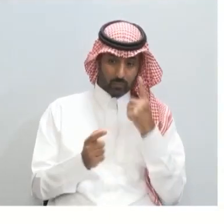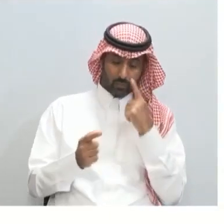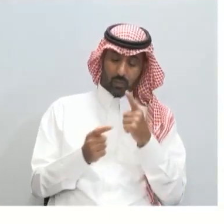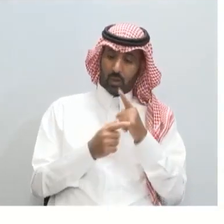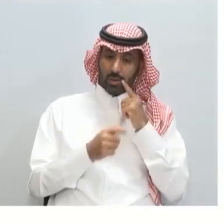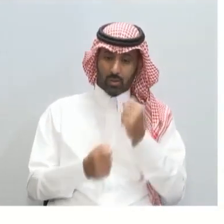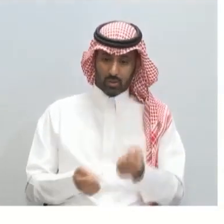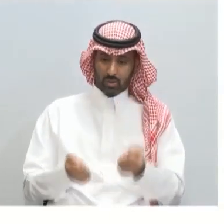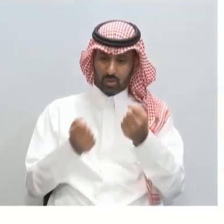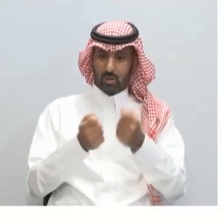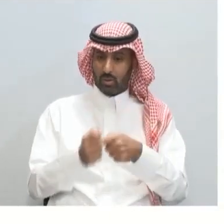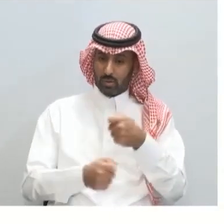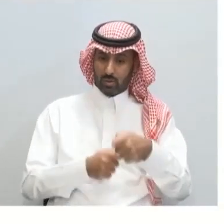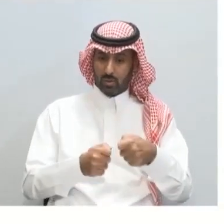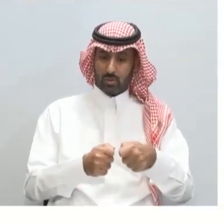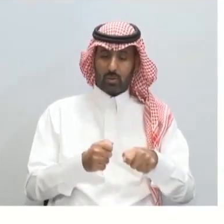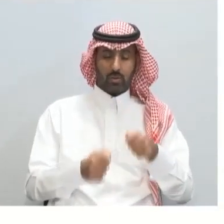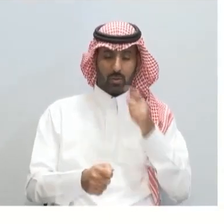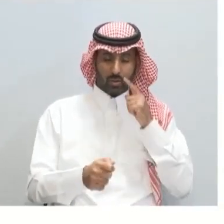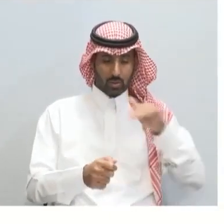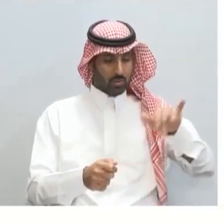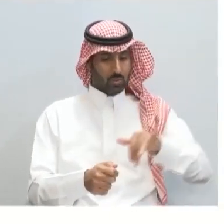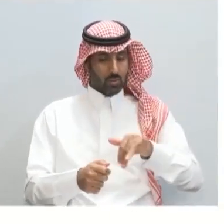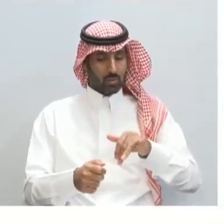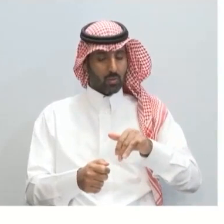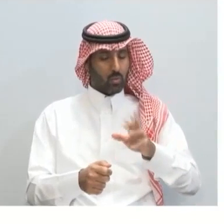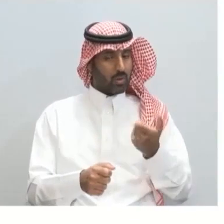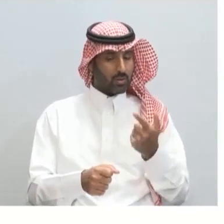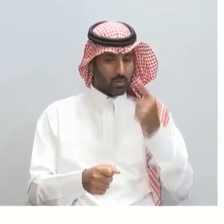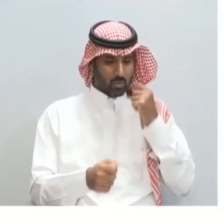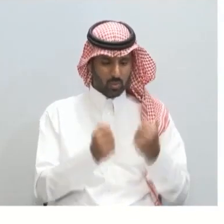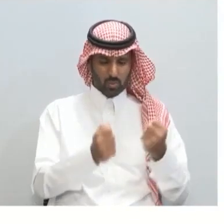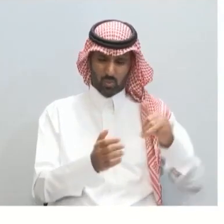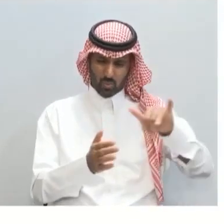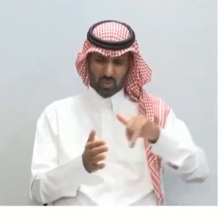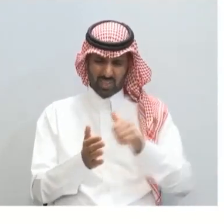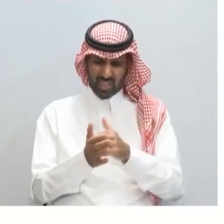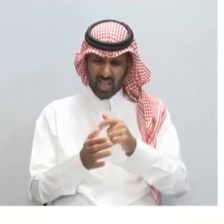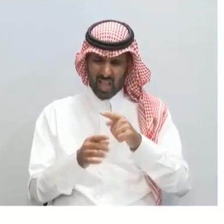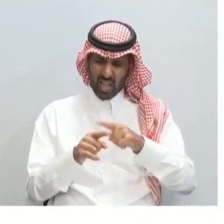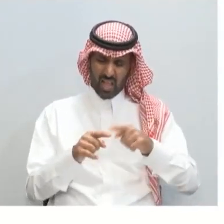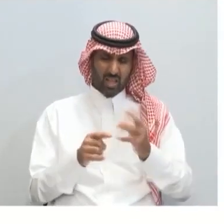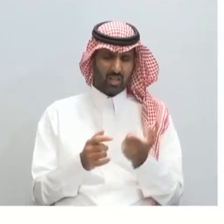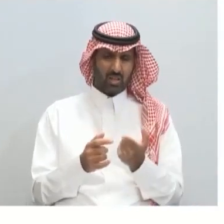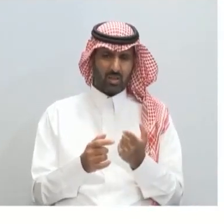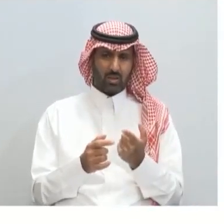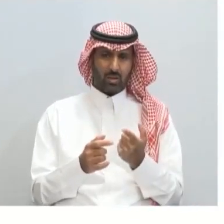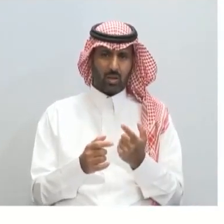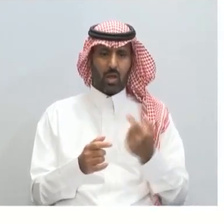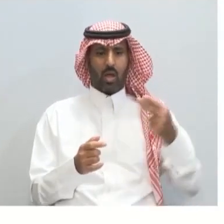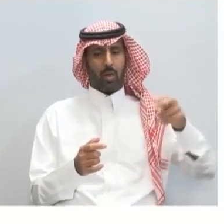inside the supermarket Hamid can't decide what he should do so what would you do